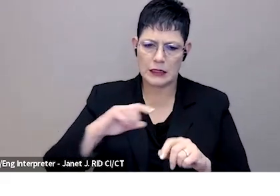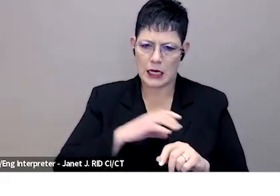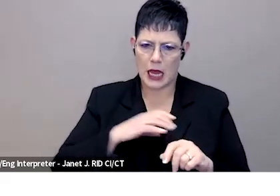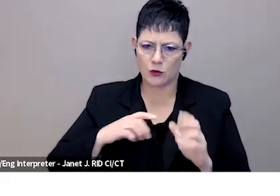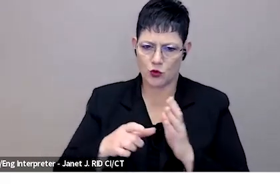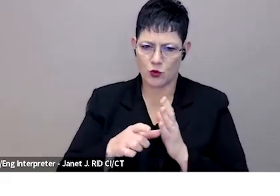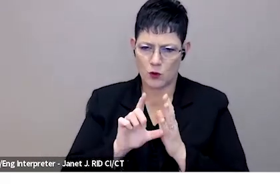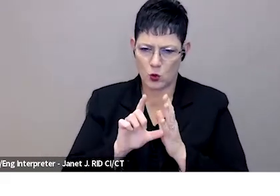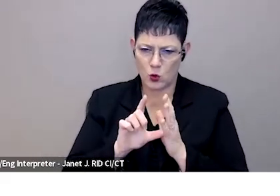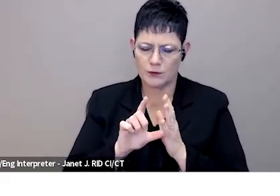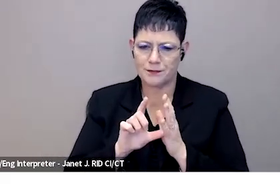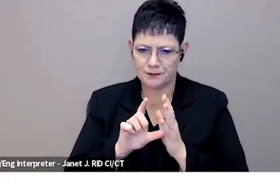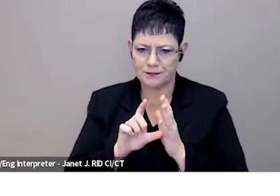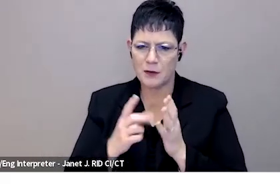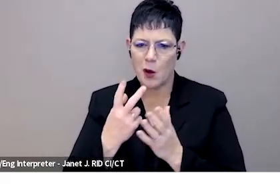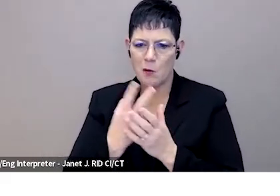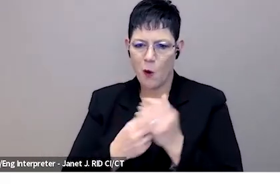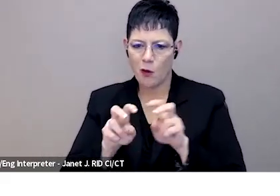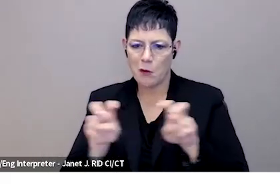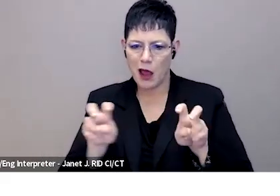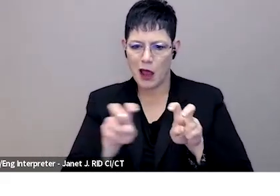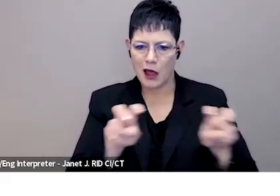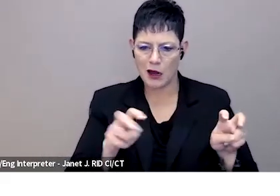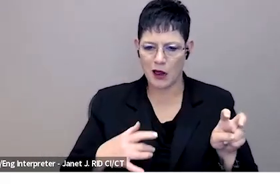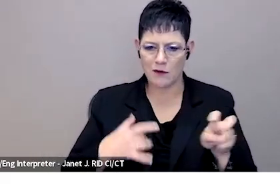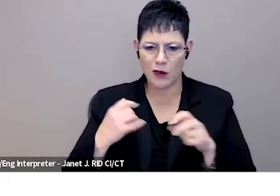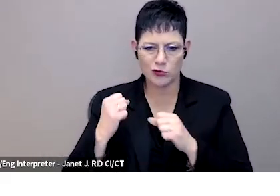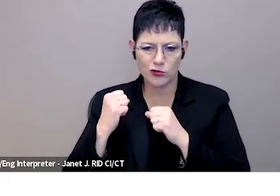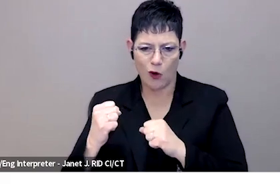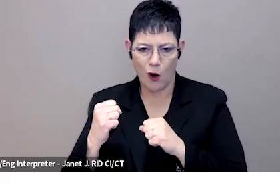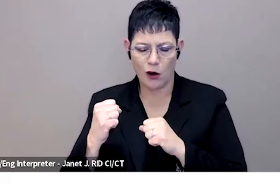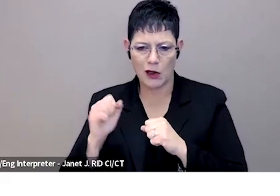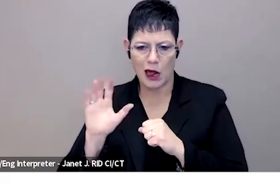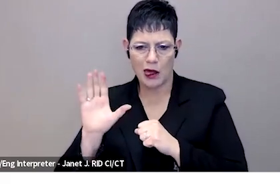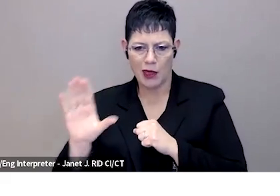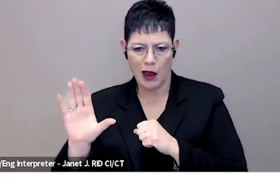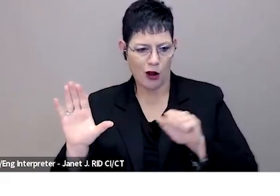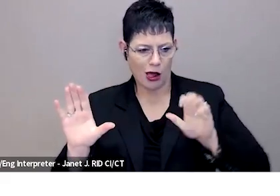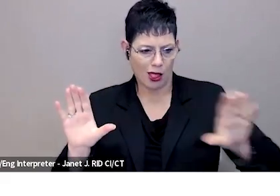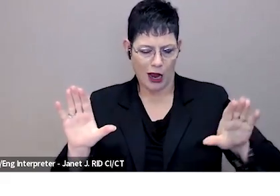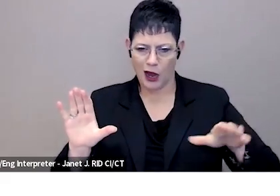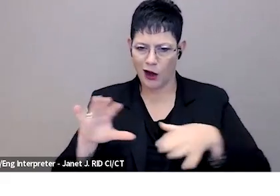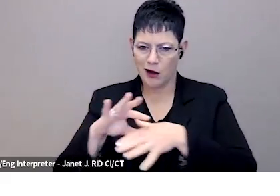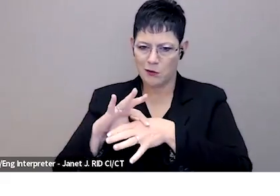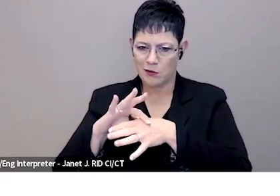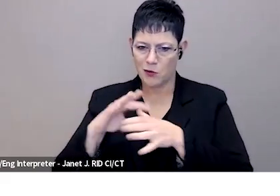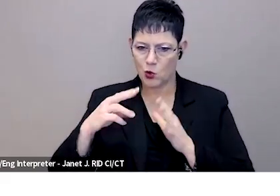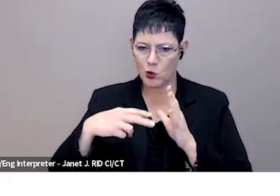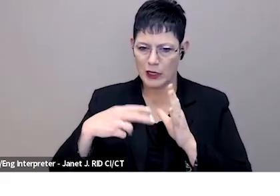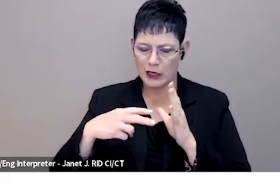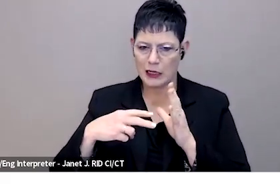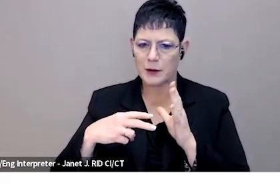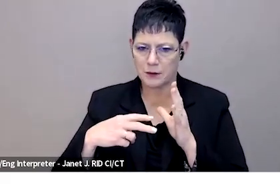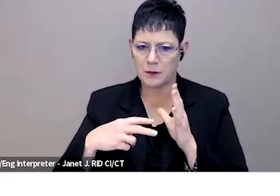prior. And both panels felt so strongly within their reading material that